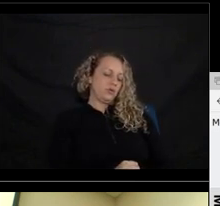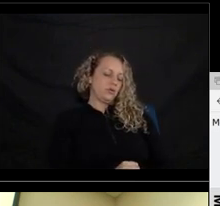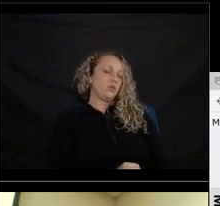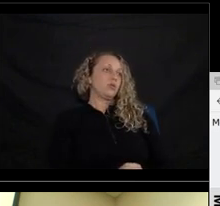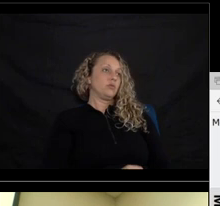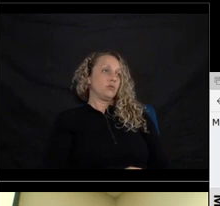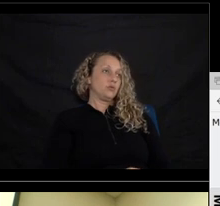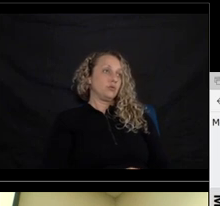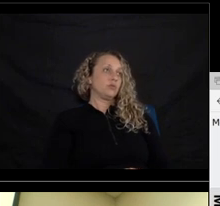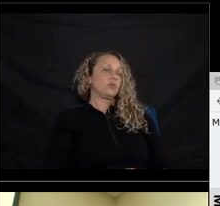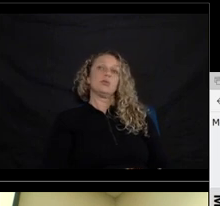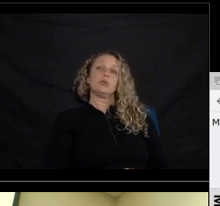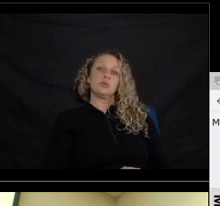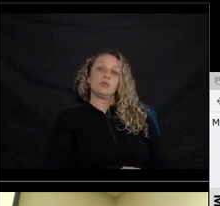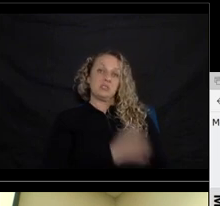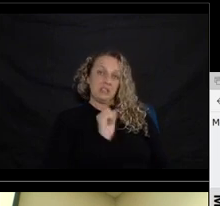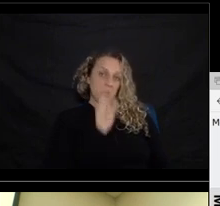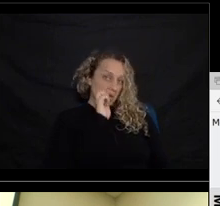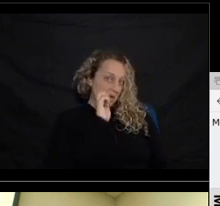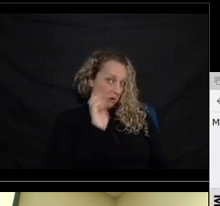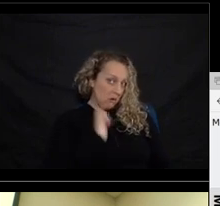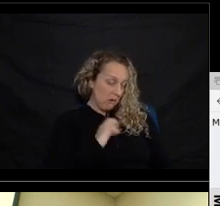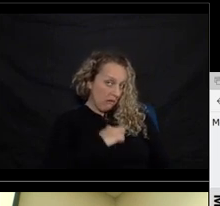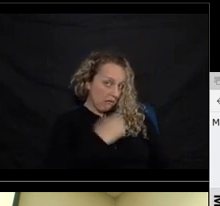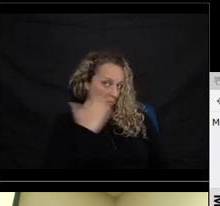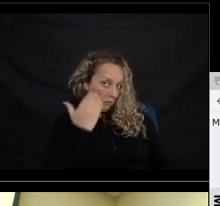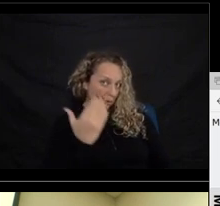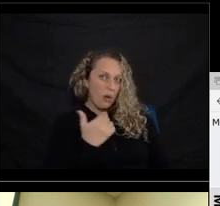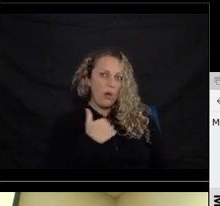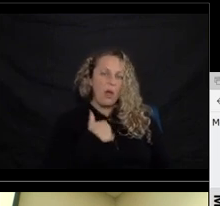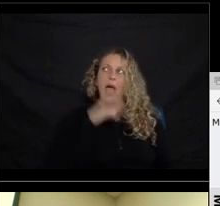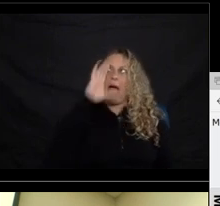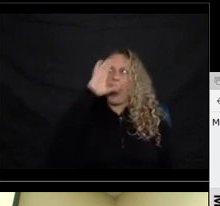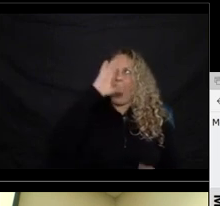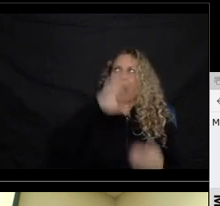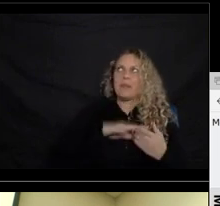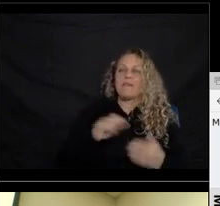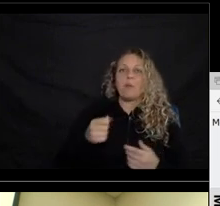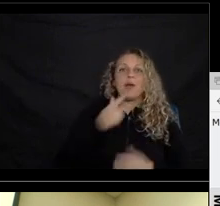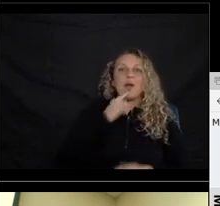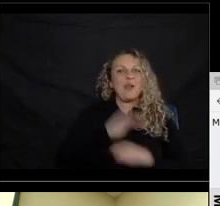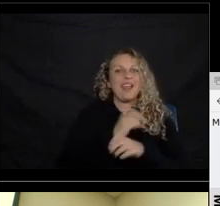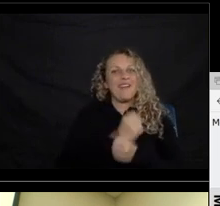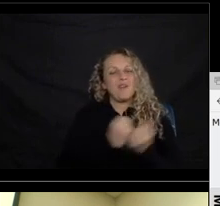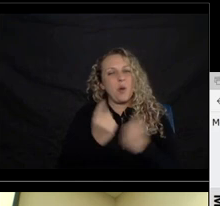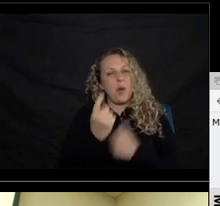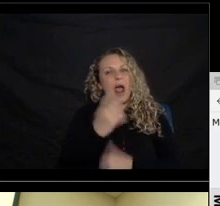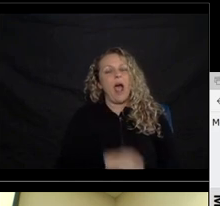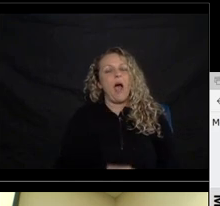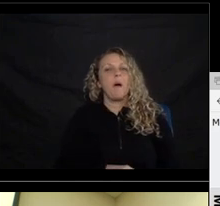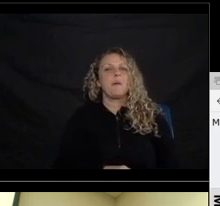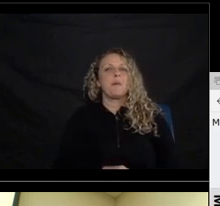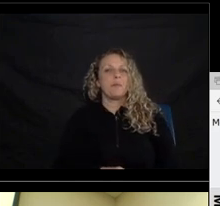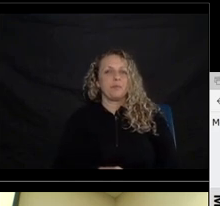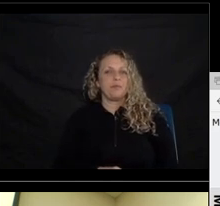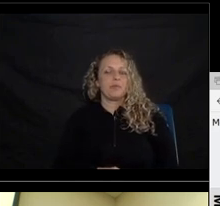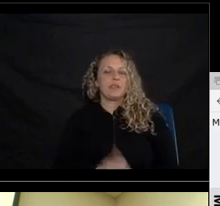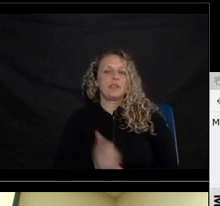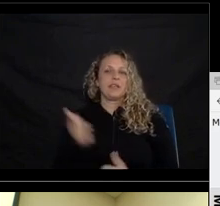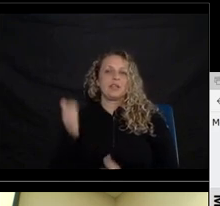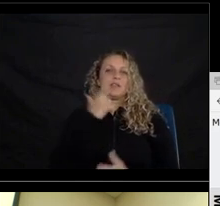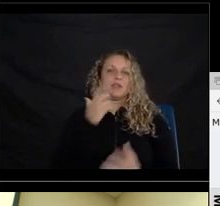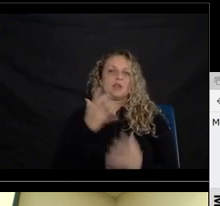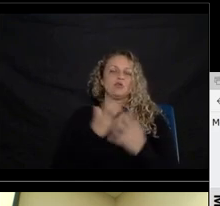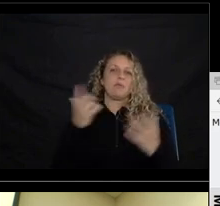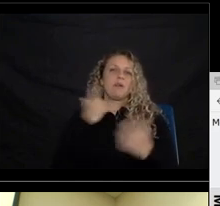So Hugh, if you can hear us, there you go. I believe I'm unmuted. Good evening, everyone. Chief, thank you so